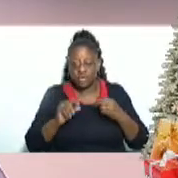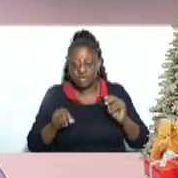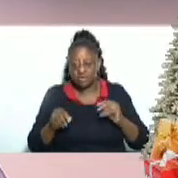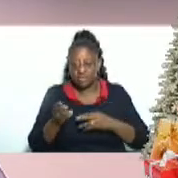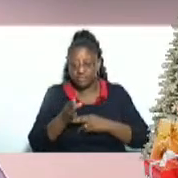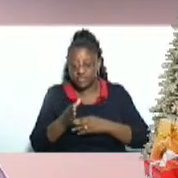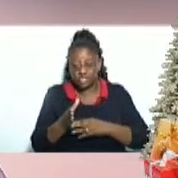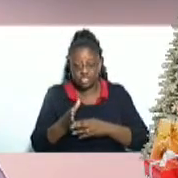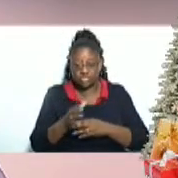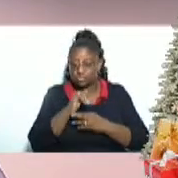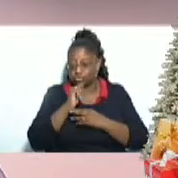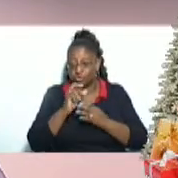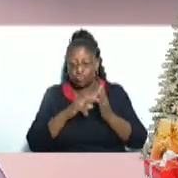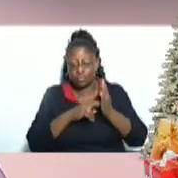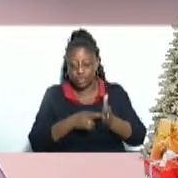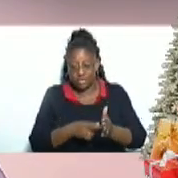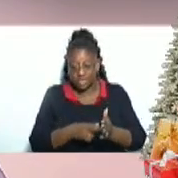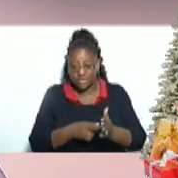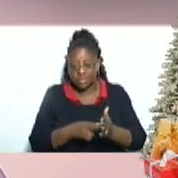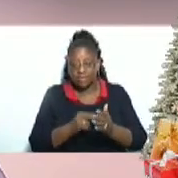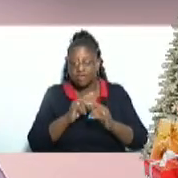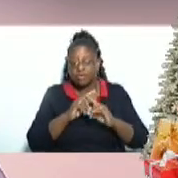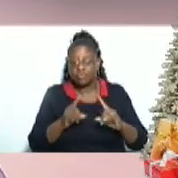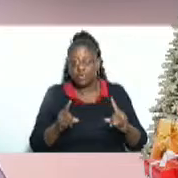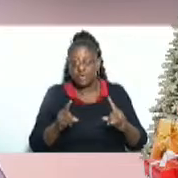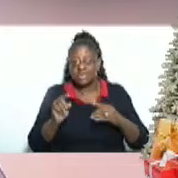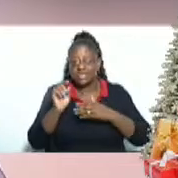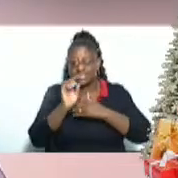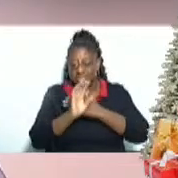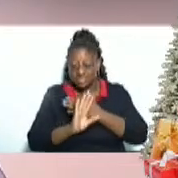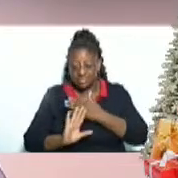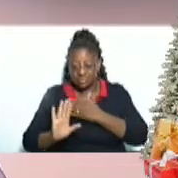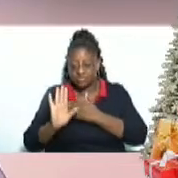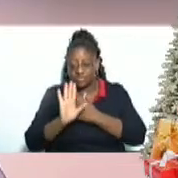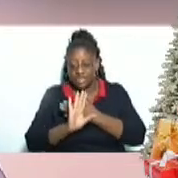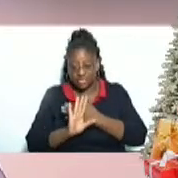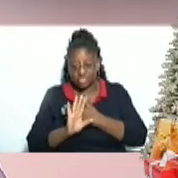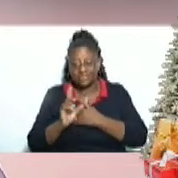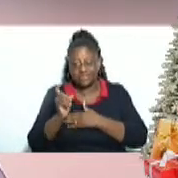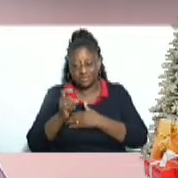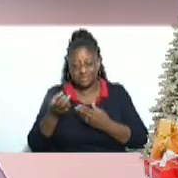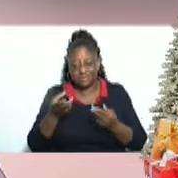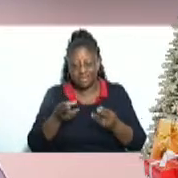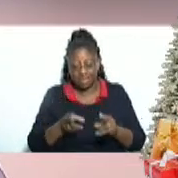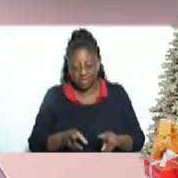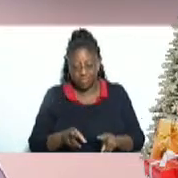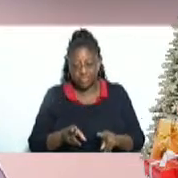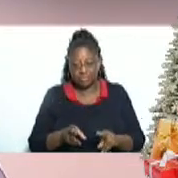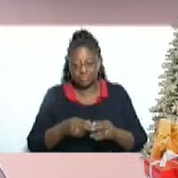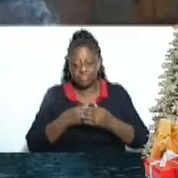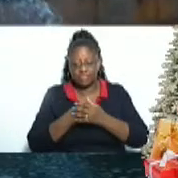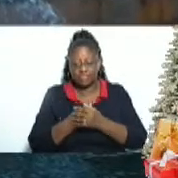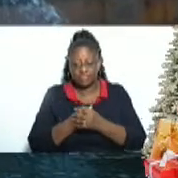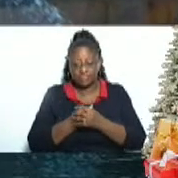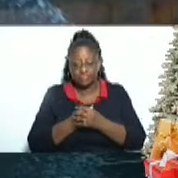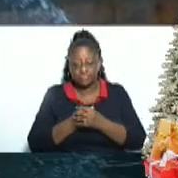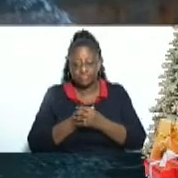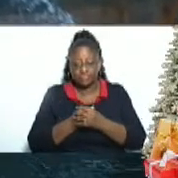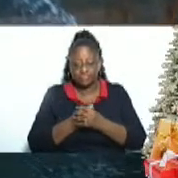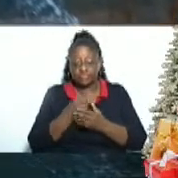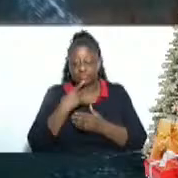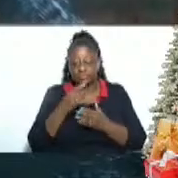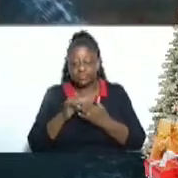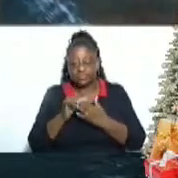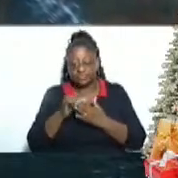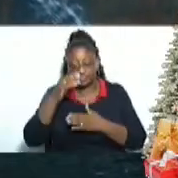fishing as the leading global maritime security threat, acknowledged by the United Nations. The Royal